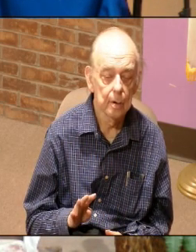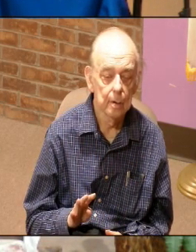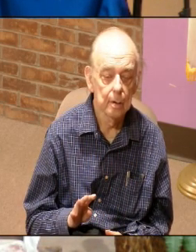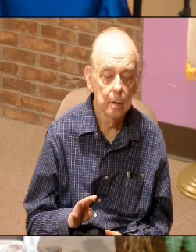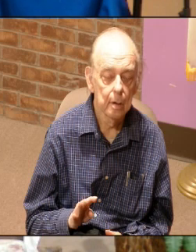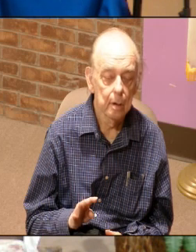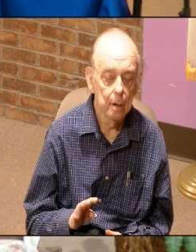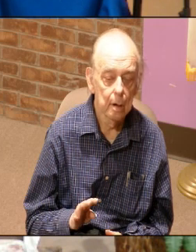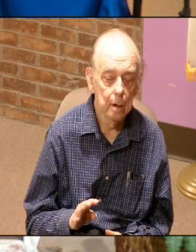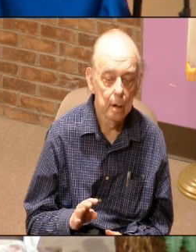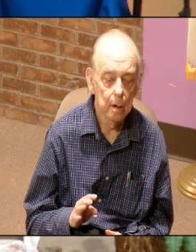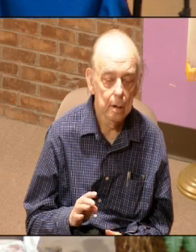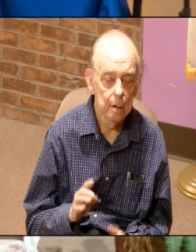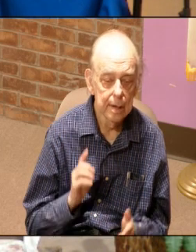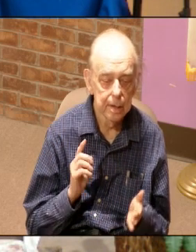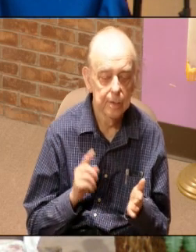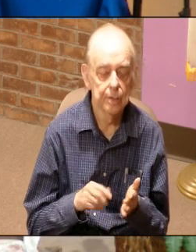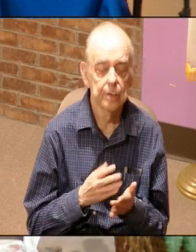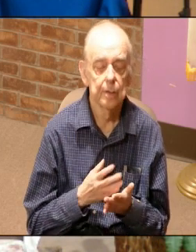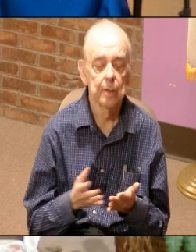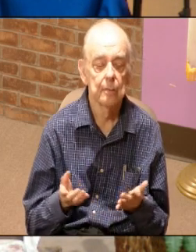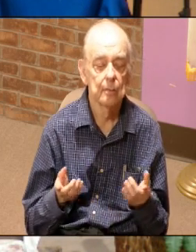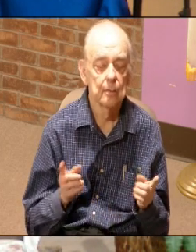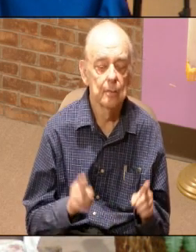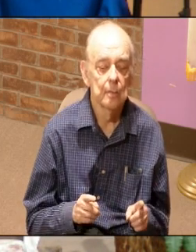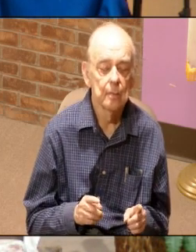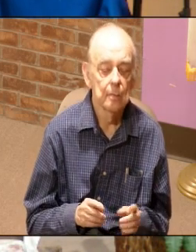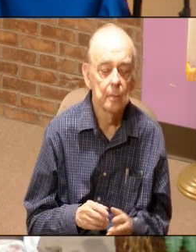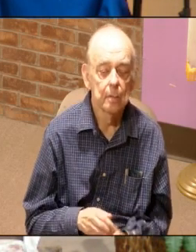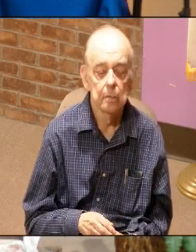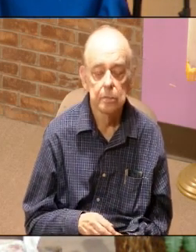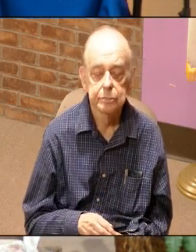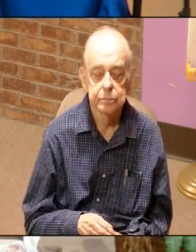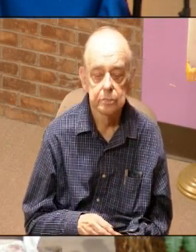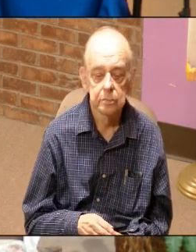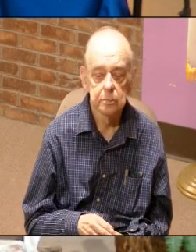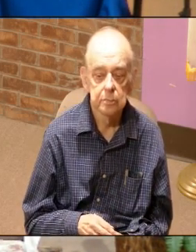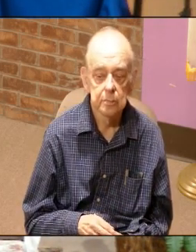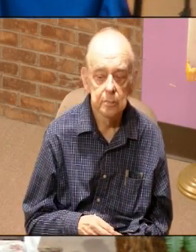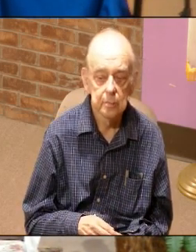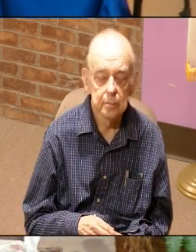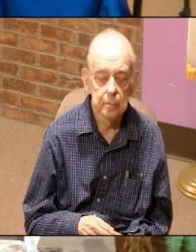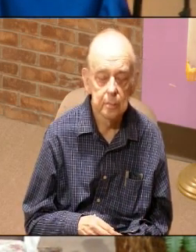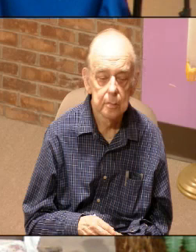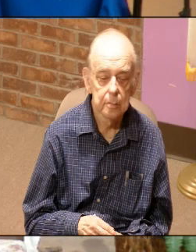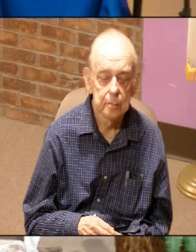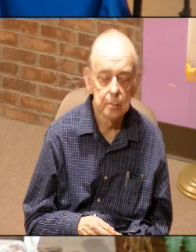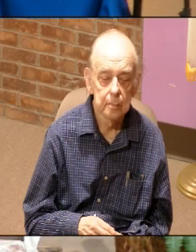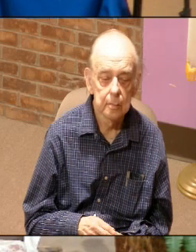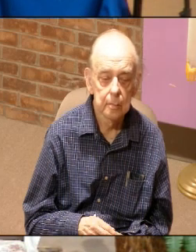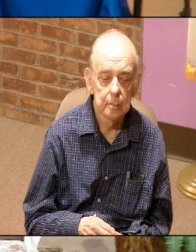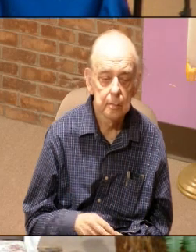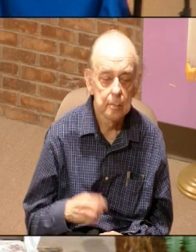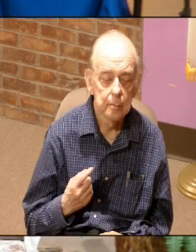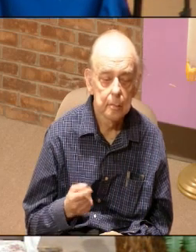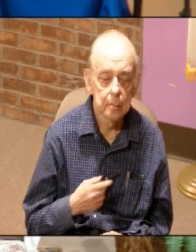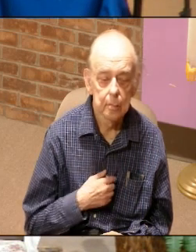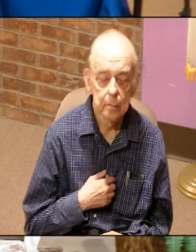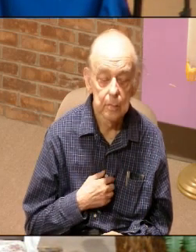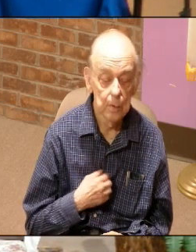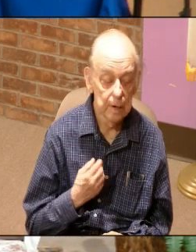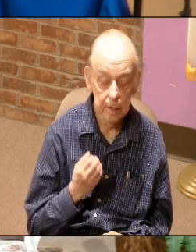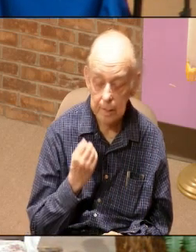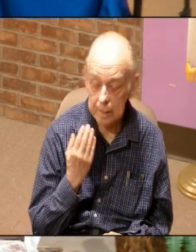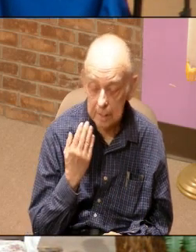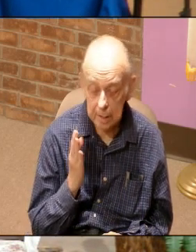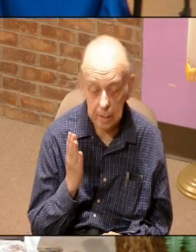we started noticing some things that were going on and some things that were happening and we just didn't know